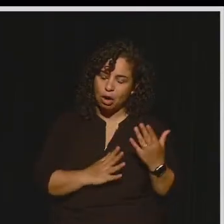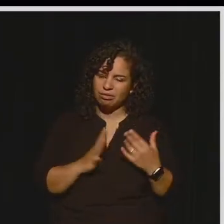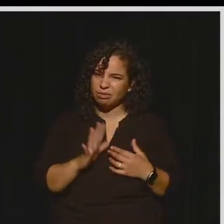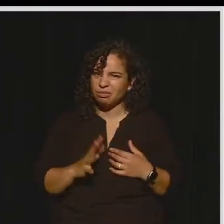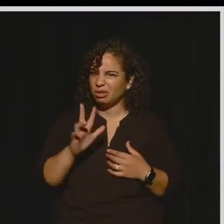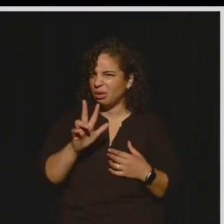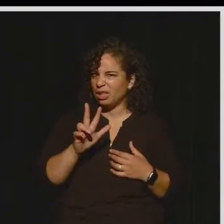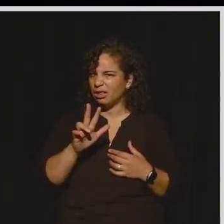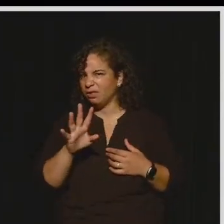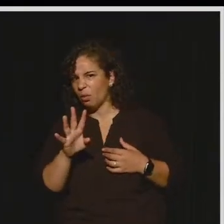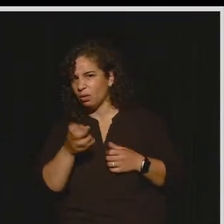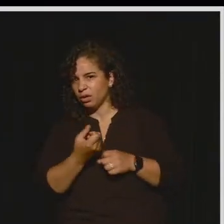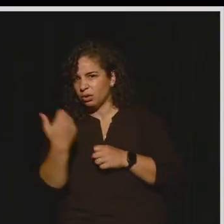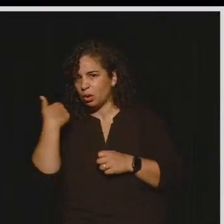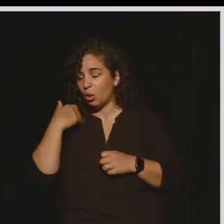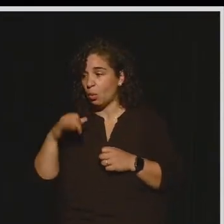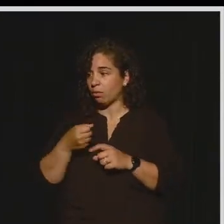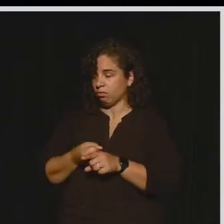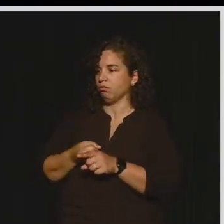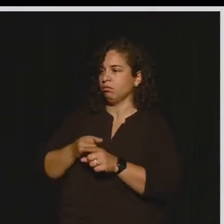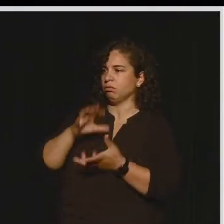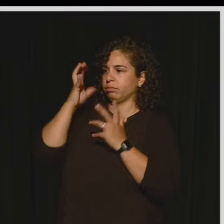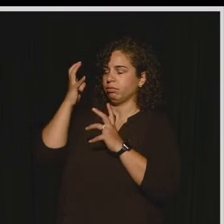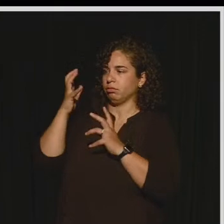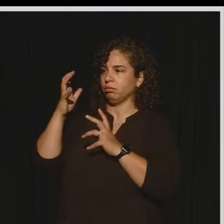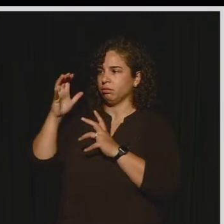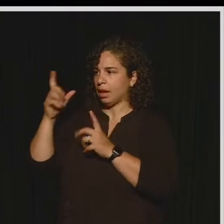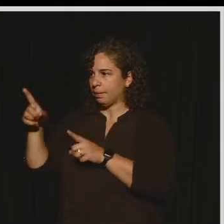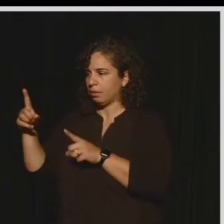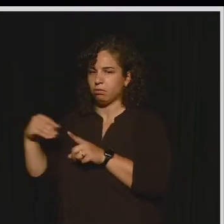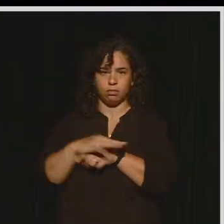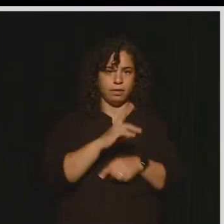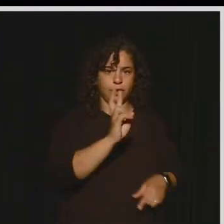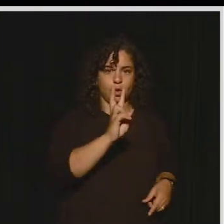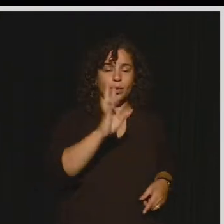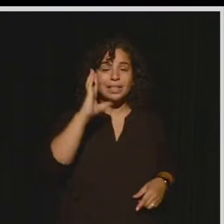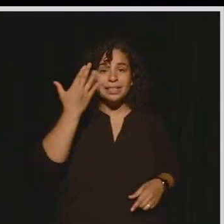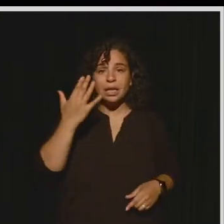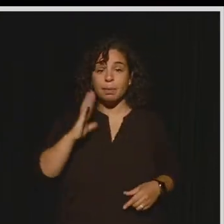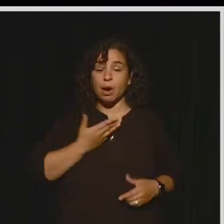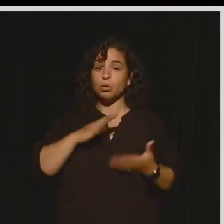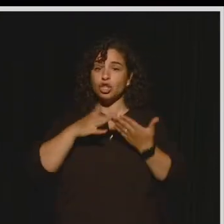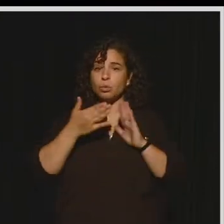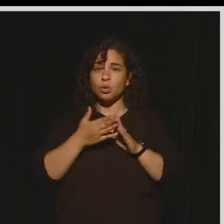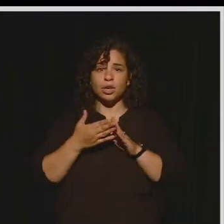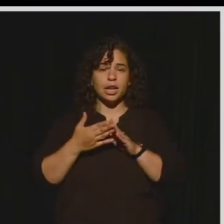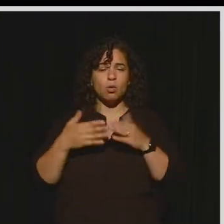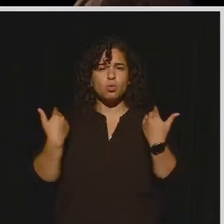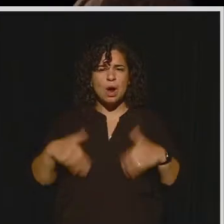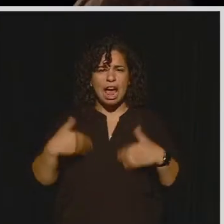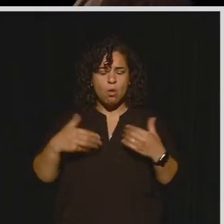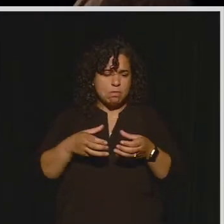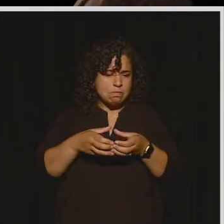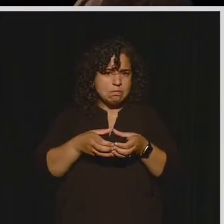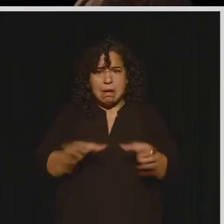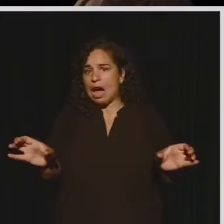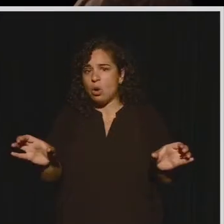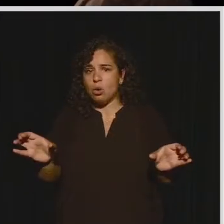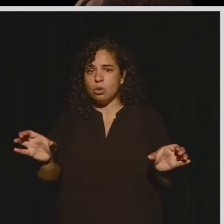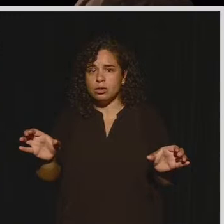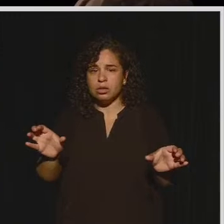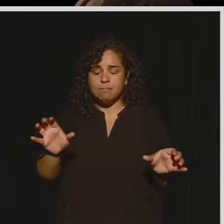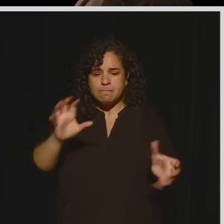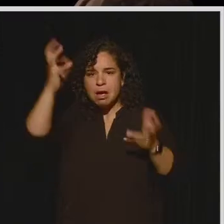ago when it first came to head, and it came to head in Vancouver, it was like the community exploded. There were so